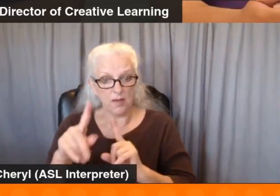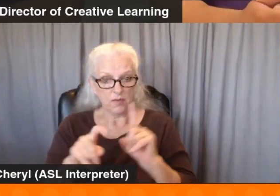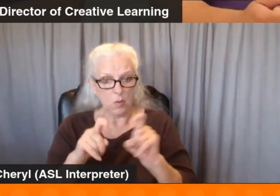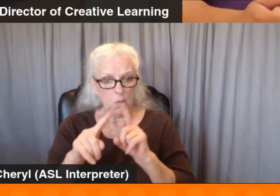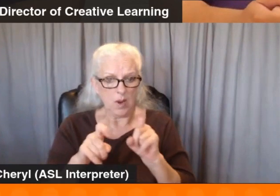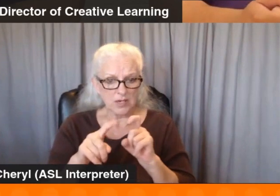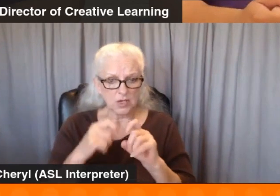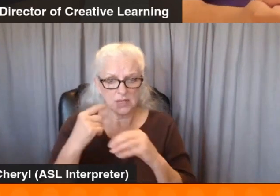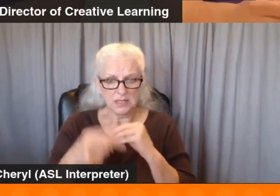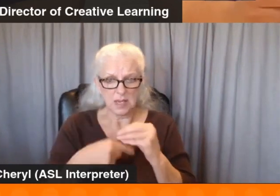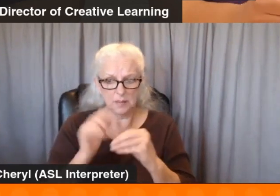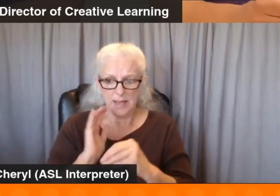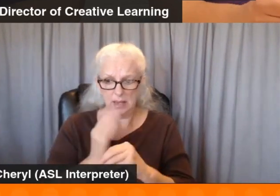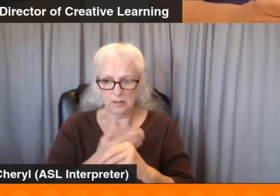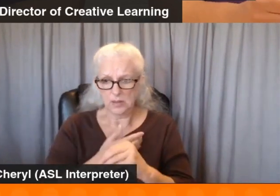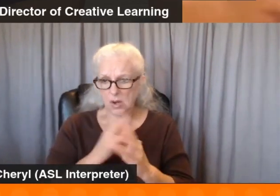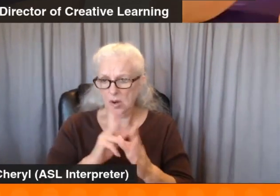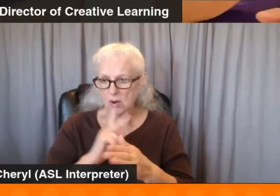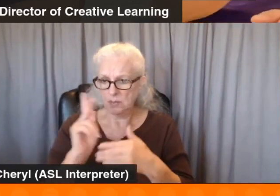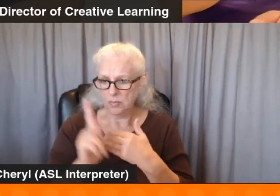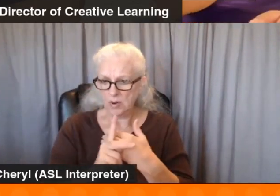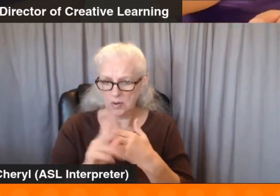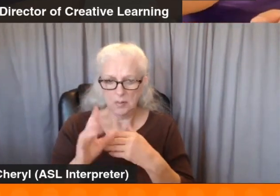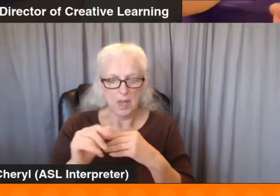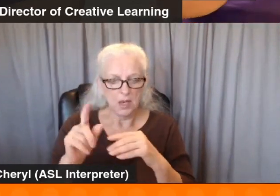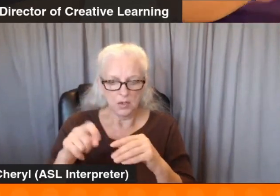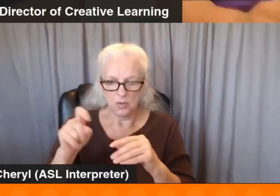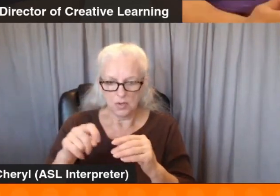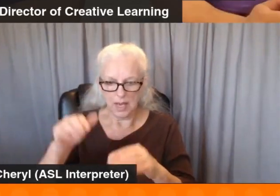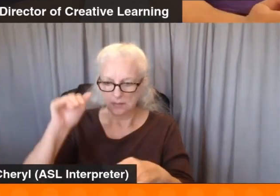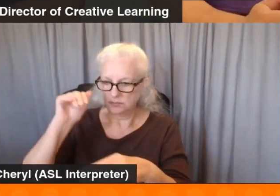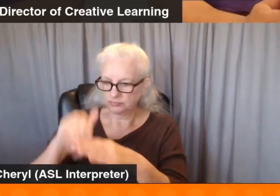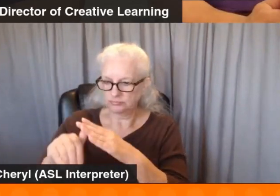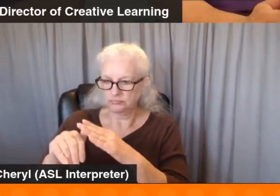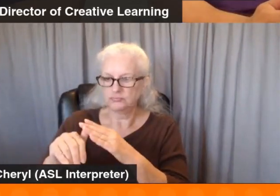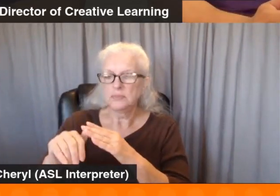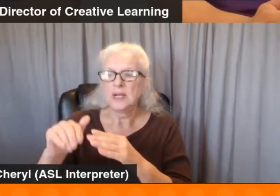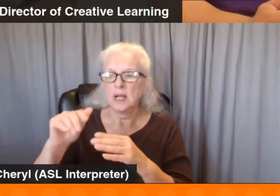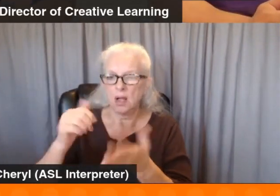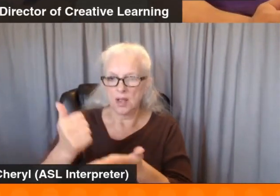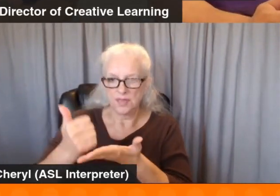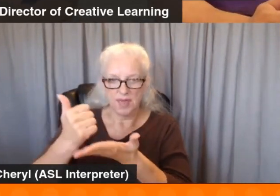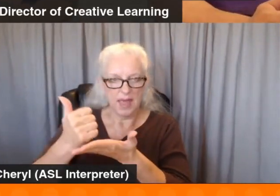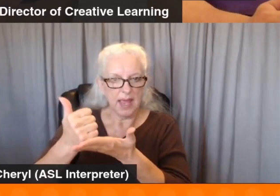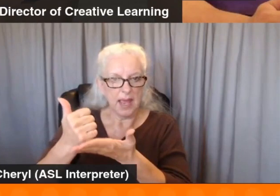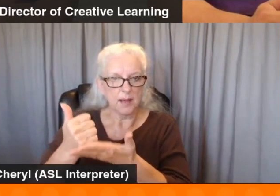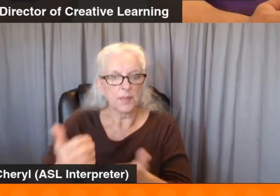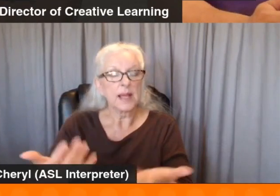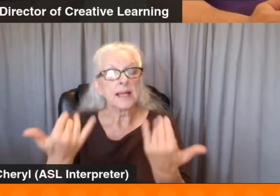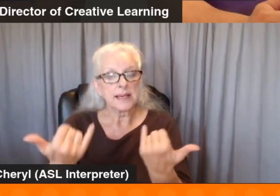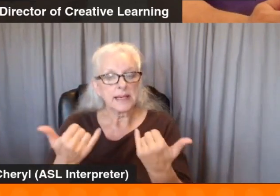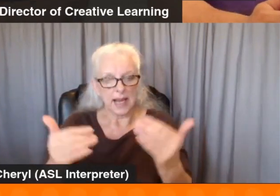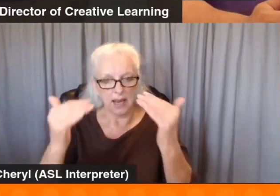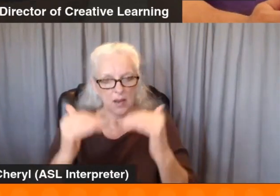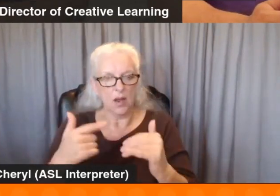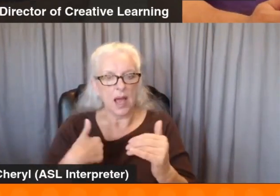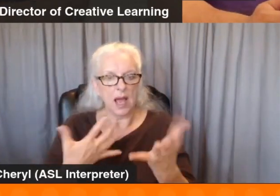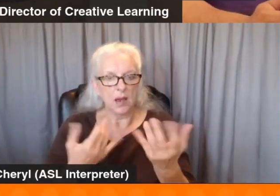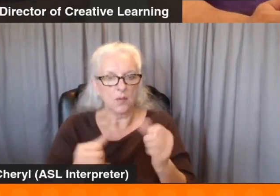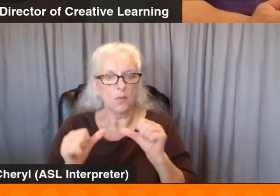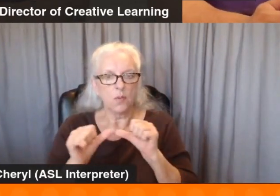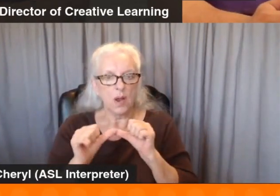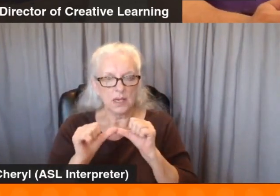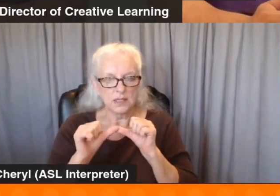help desk, which is located in the expo link on the left of your screen. I next want to continue our